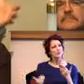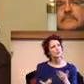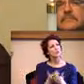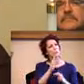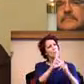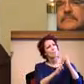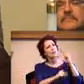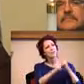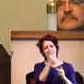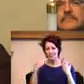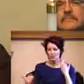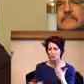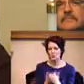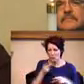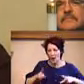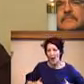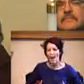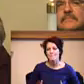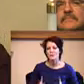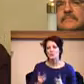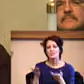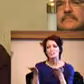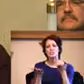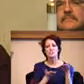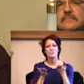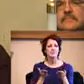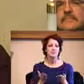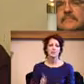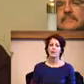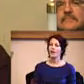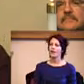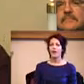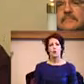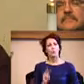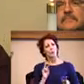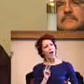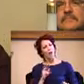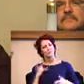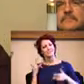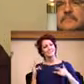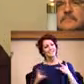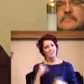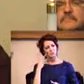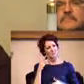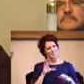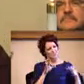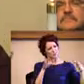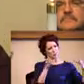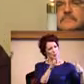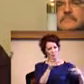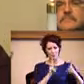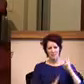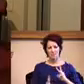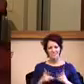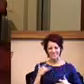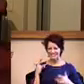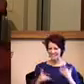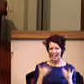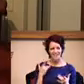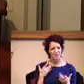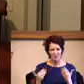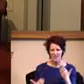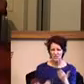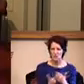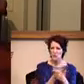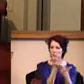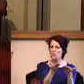new opportunity to minister and it was so exciting to see this group of folks just embracing this new thing and